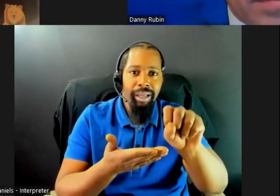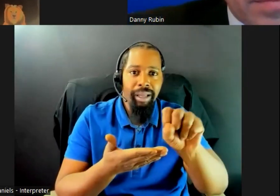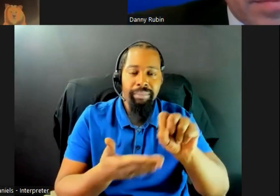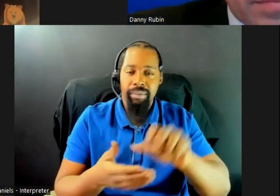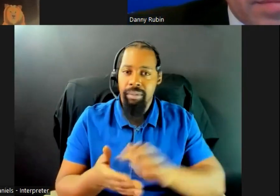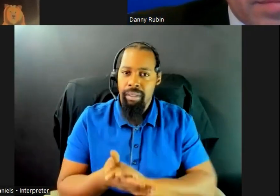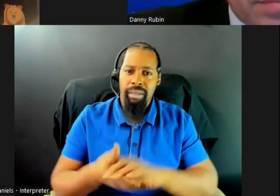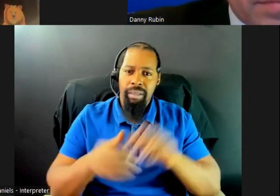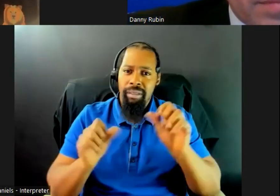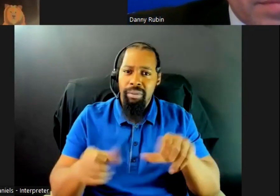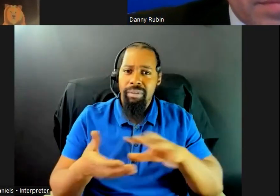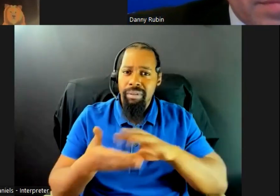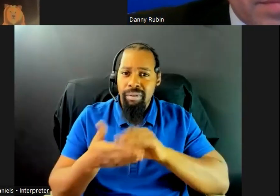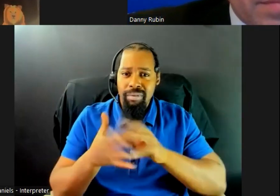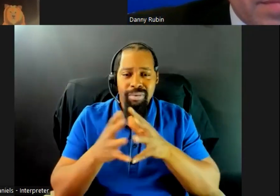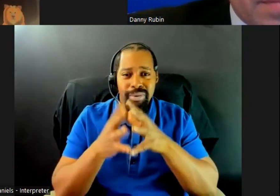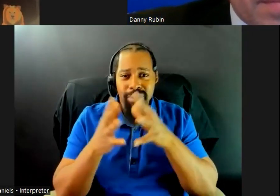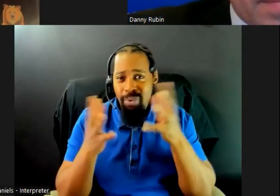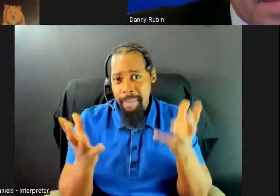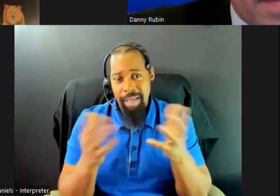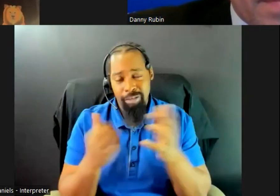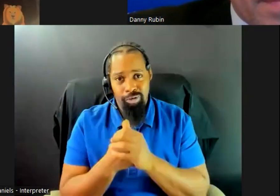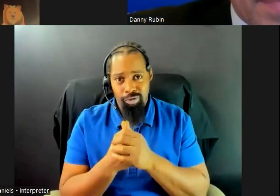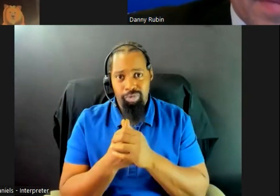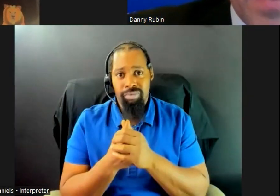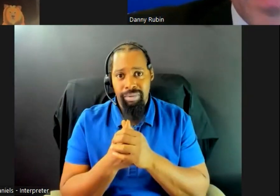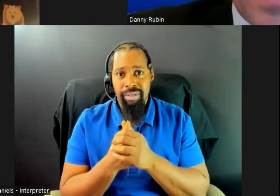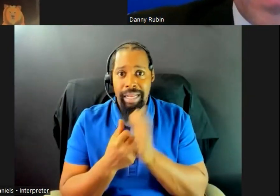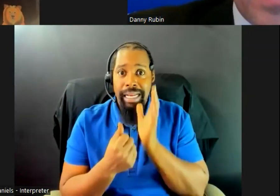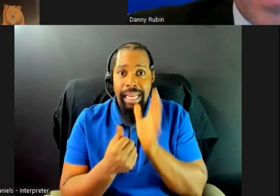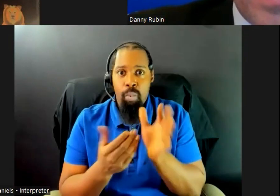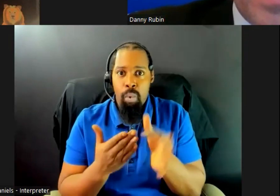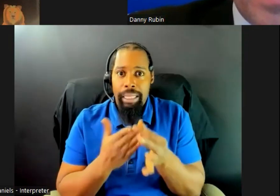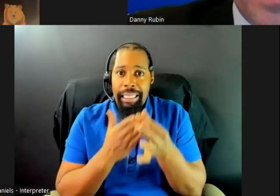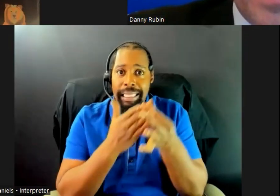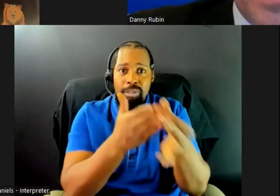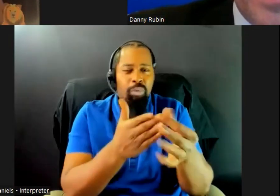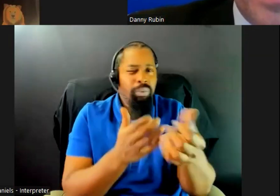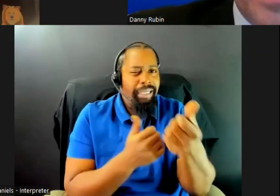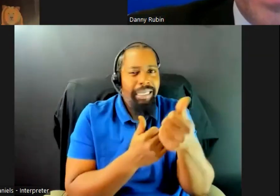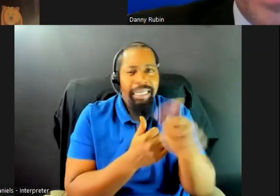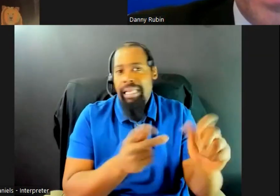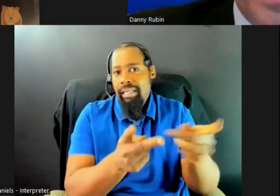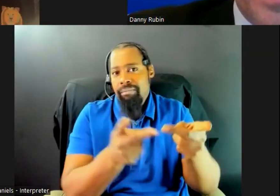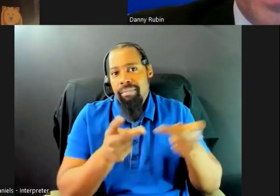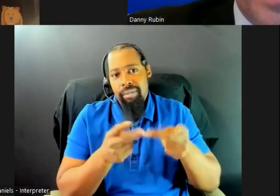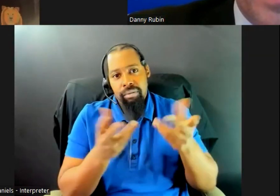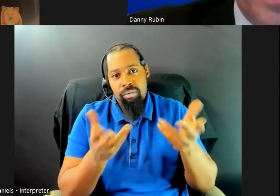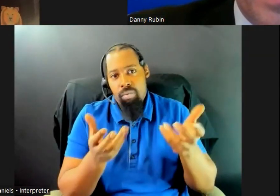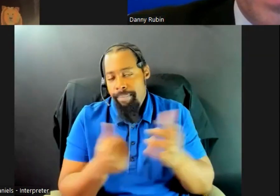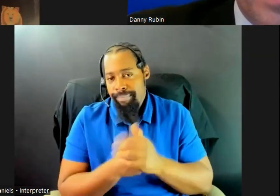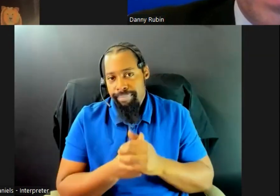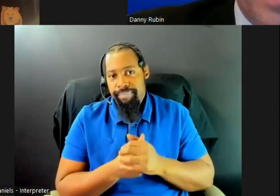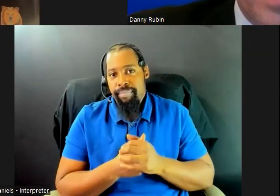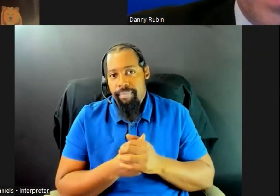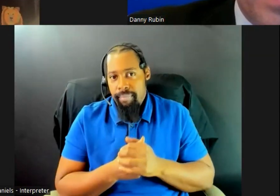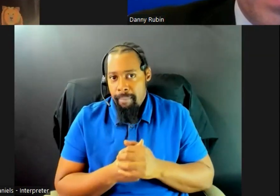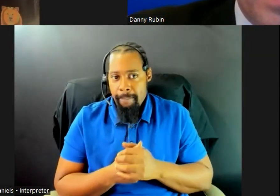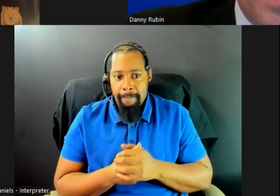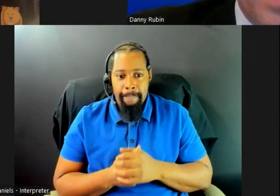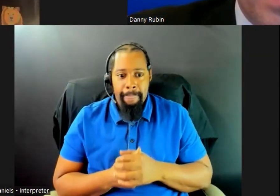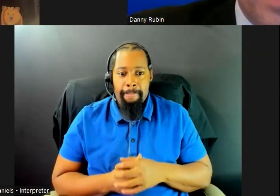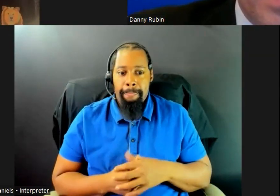this data, and it will get you anywhere you want. You can base your work